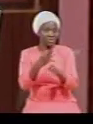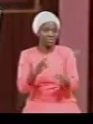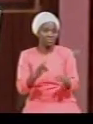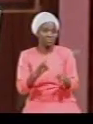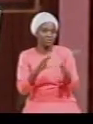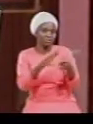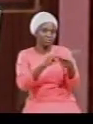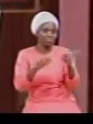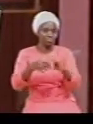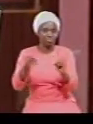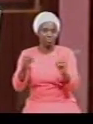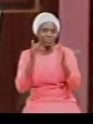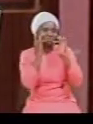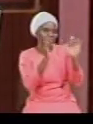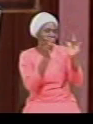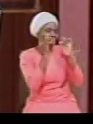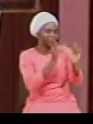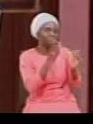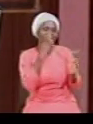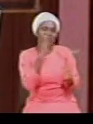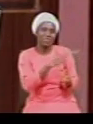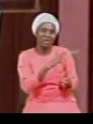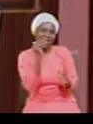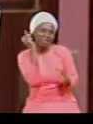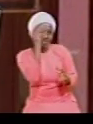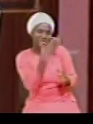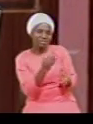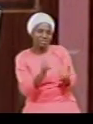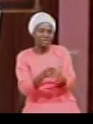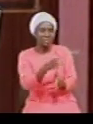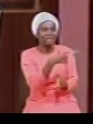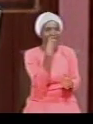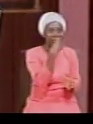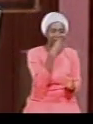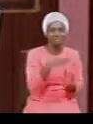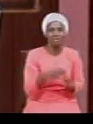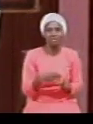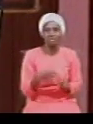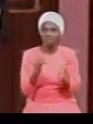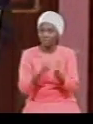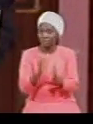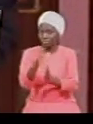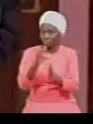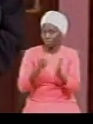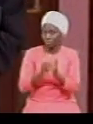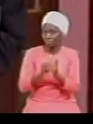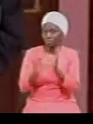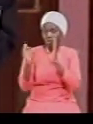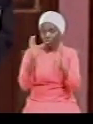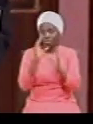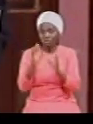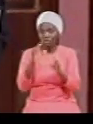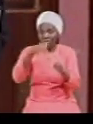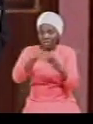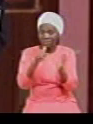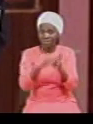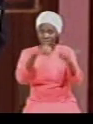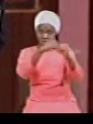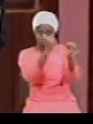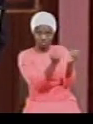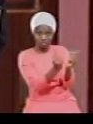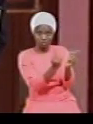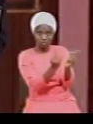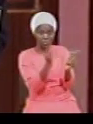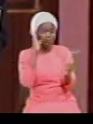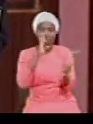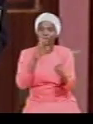crack, and the foolish things they say, that your own conversation there in the barber's shop will